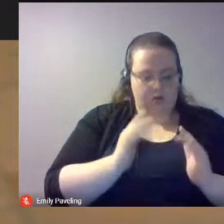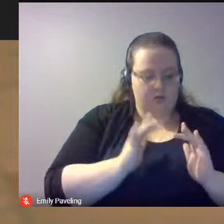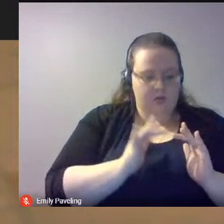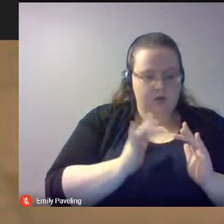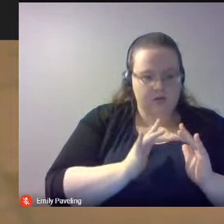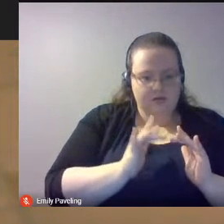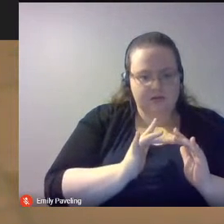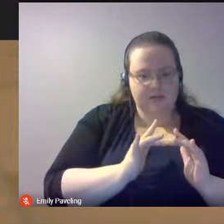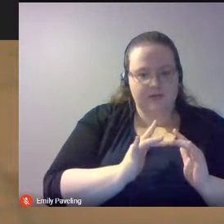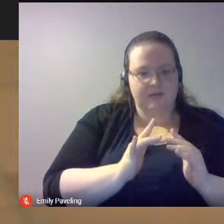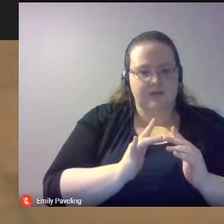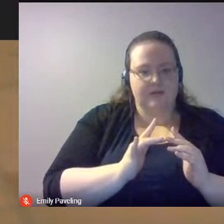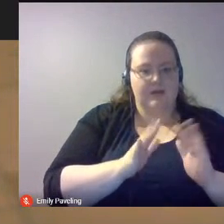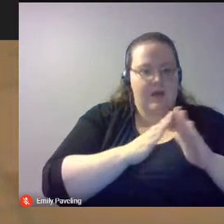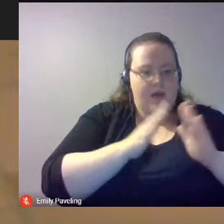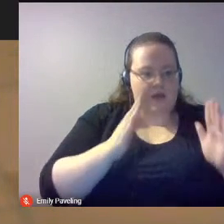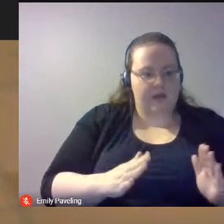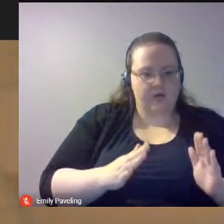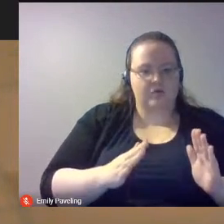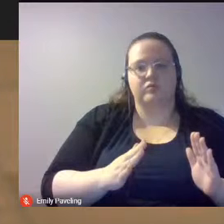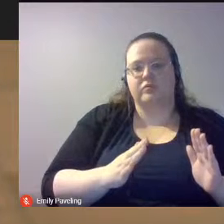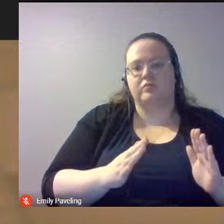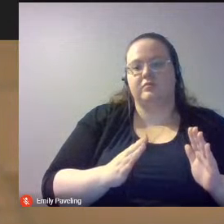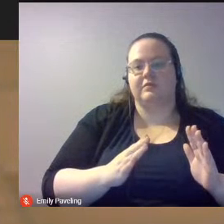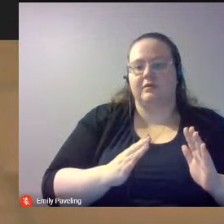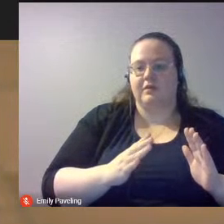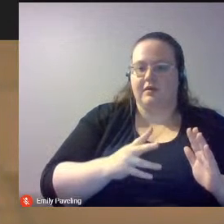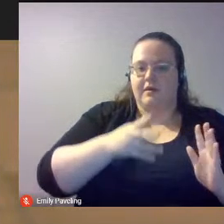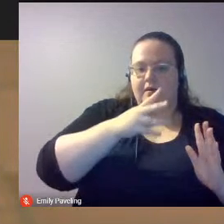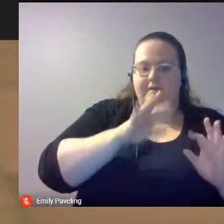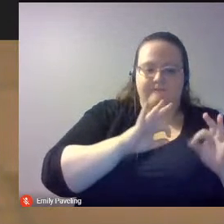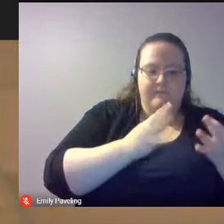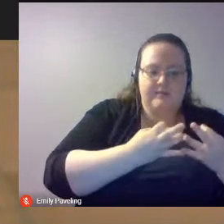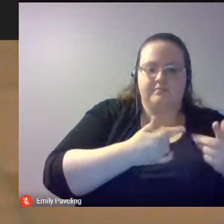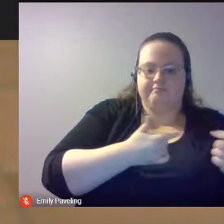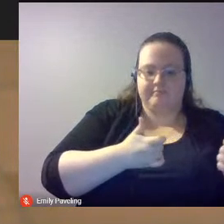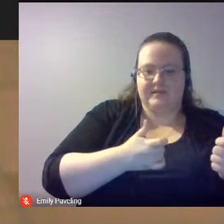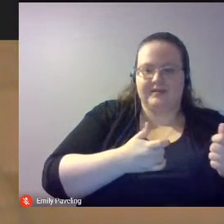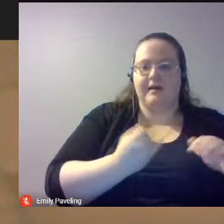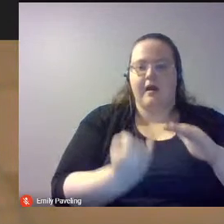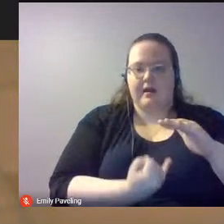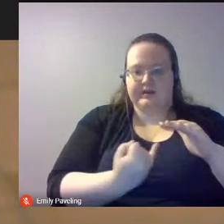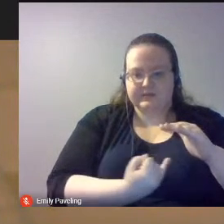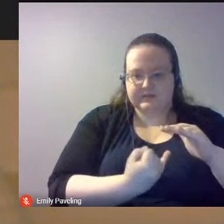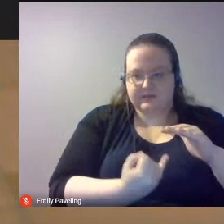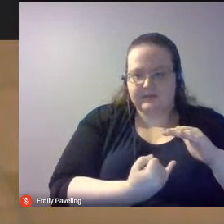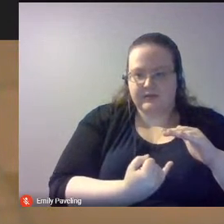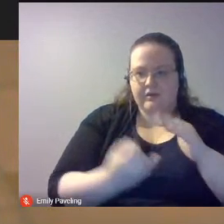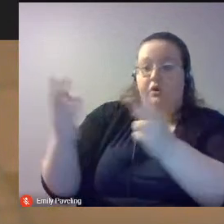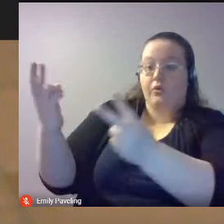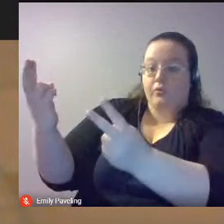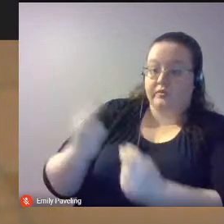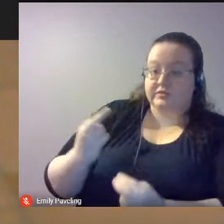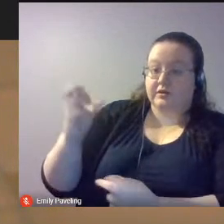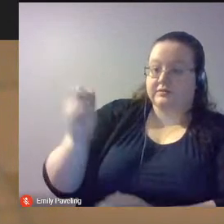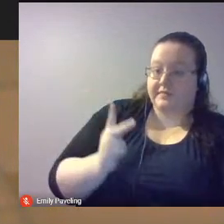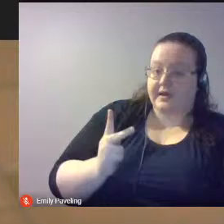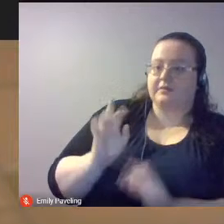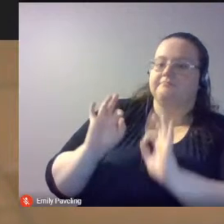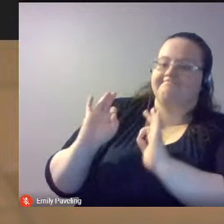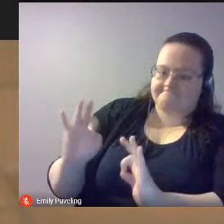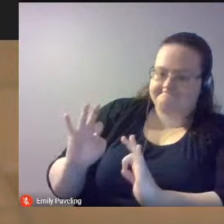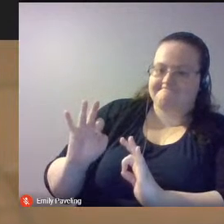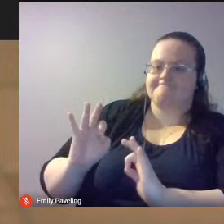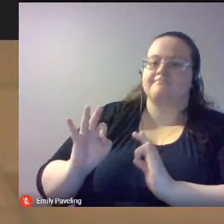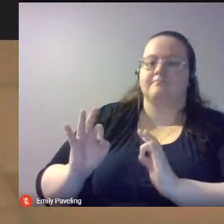household members, must self-isolate at the same time. So we've got information about how to